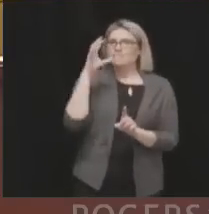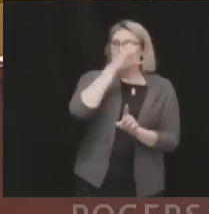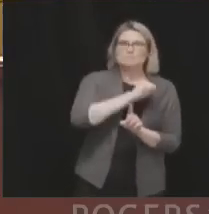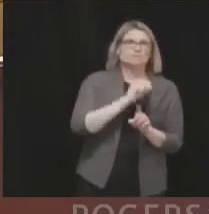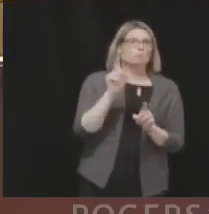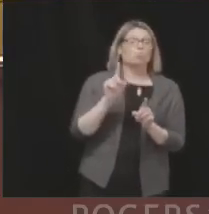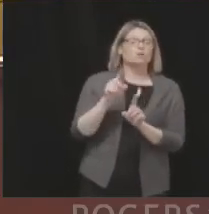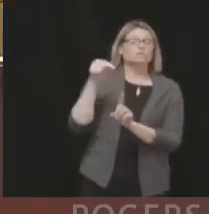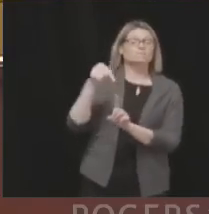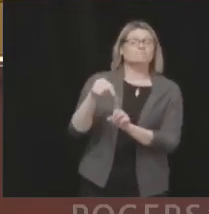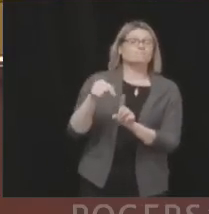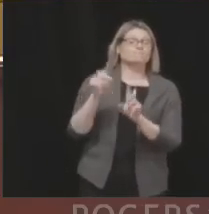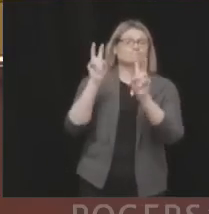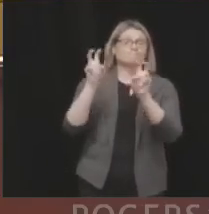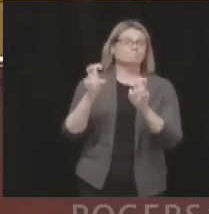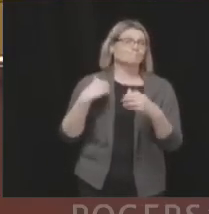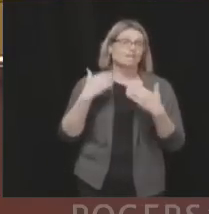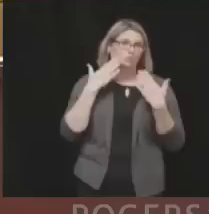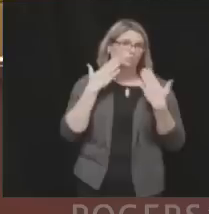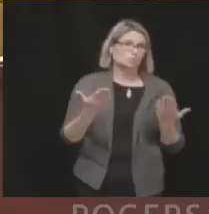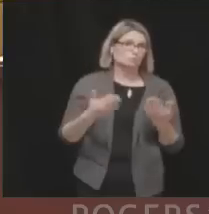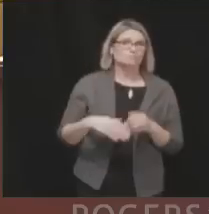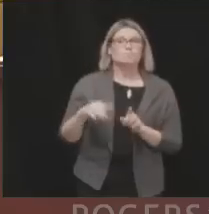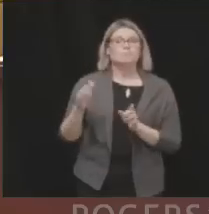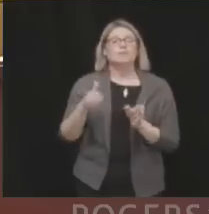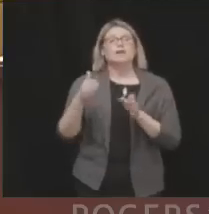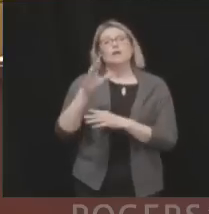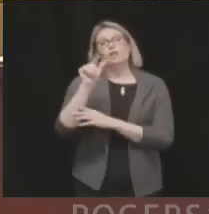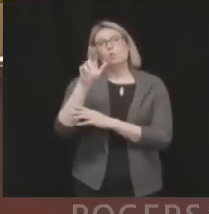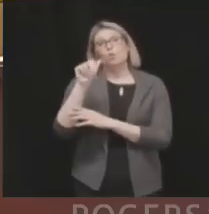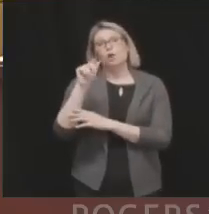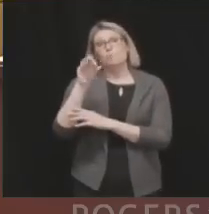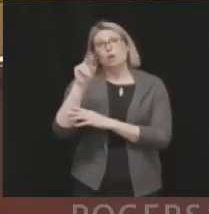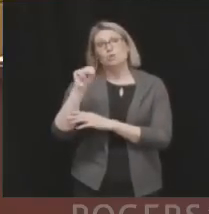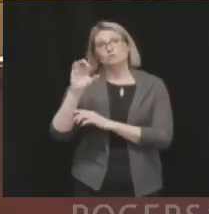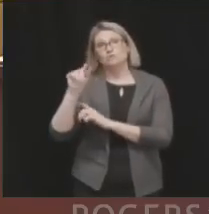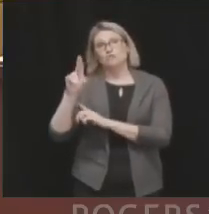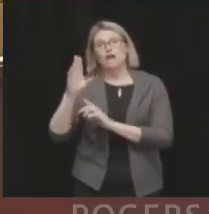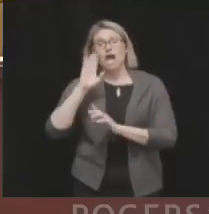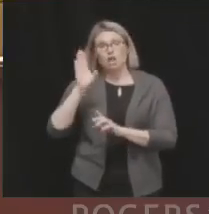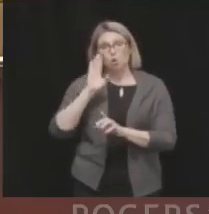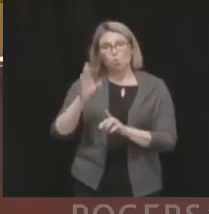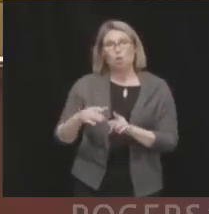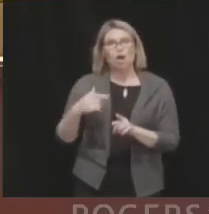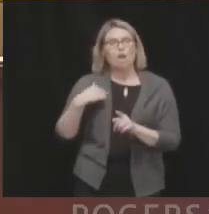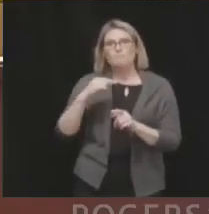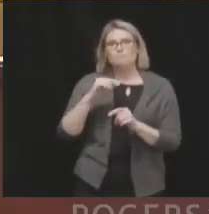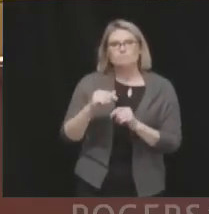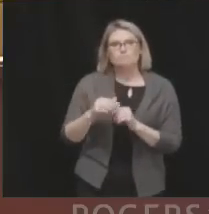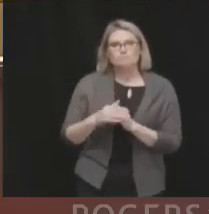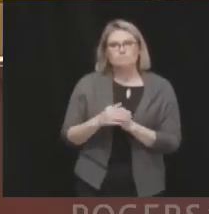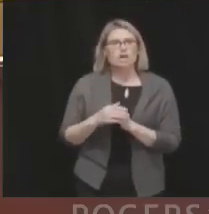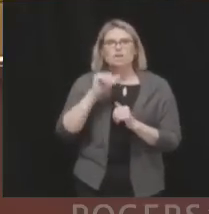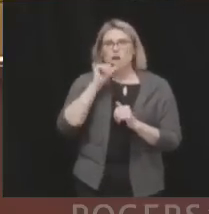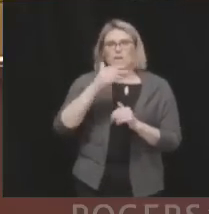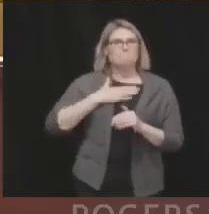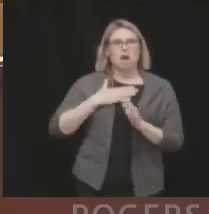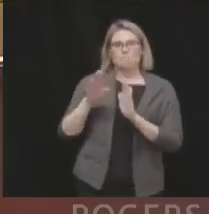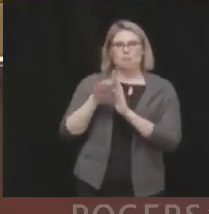Island and where they're at right now about potentially opening up that border, only that